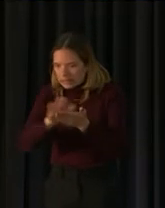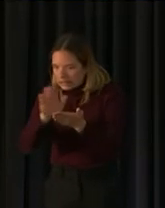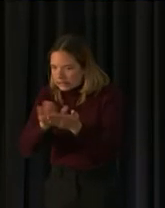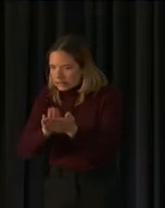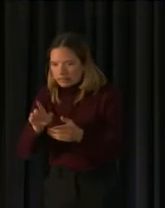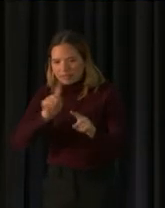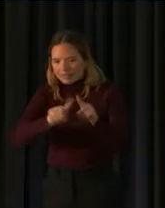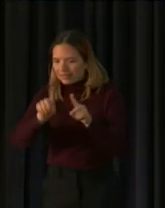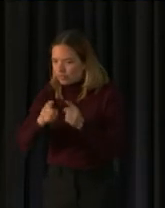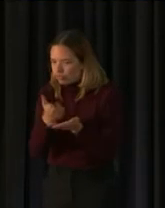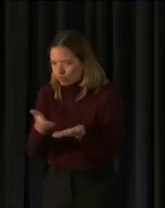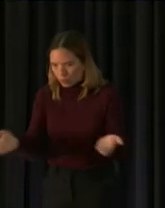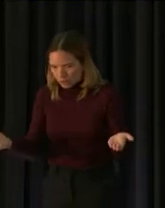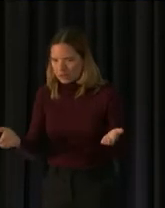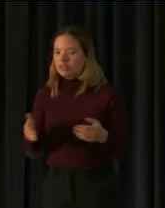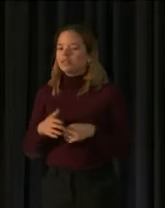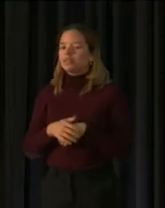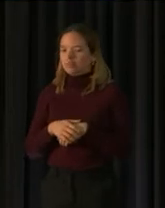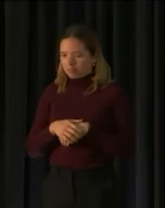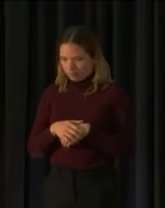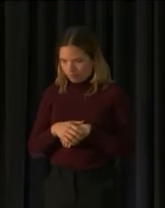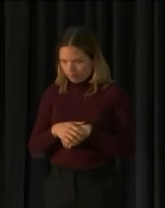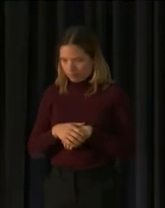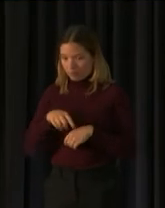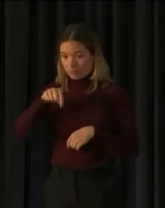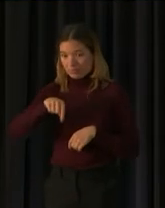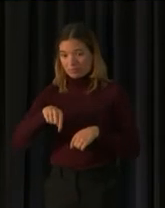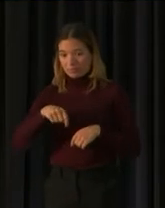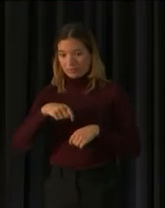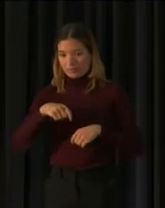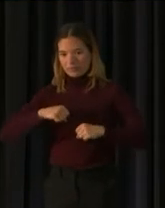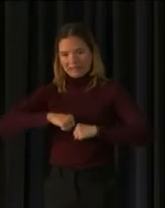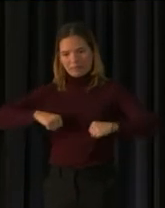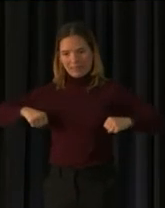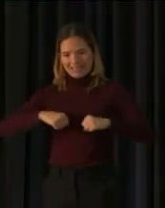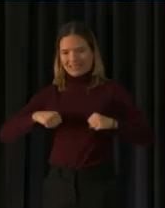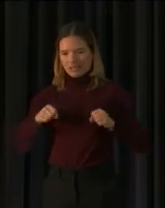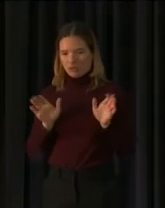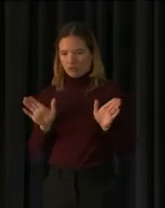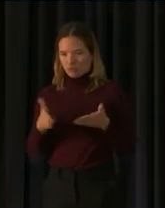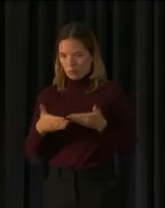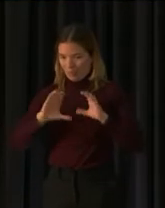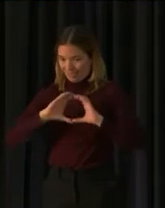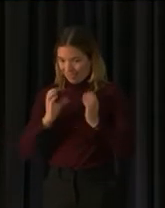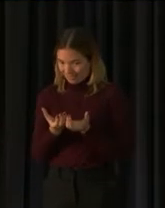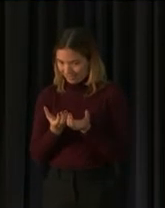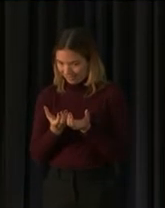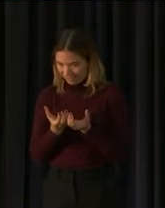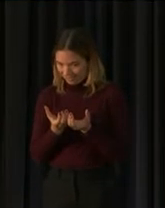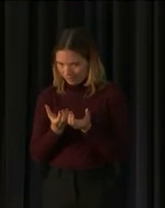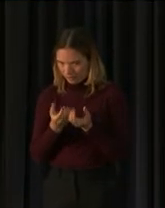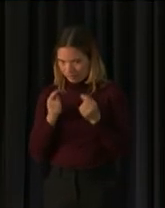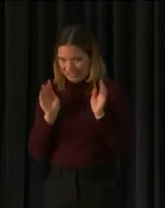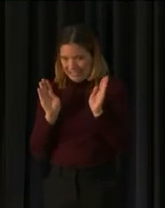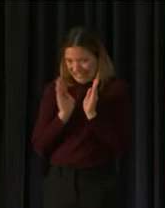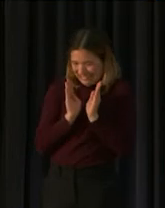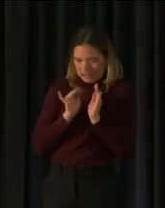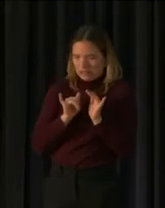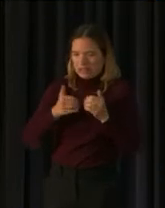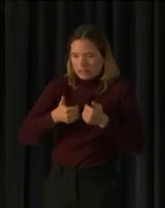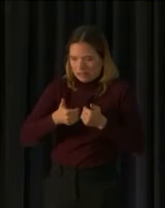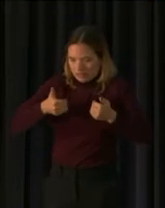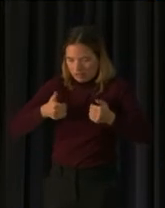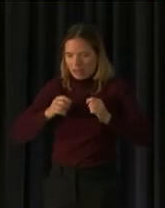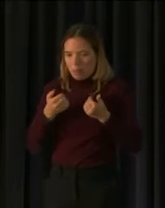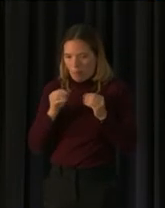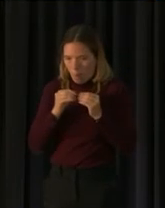classroom configurations were matched. And we'll talk a little bit more about classroom configuration in a second, but just making sure that we were ready to